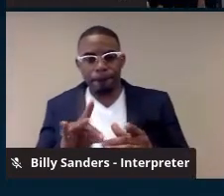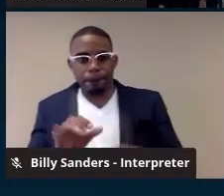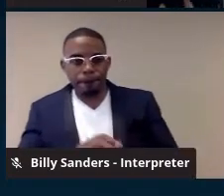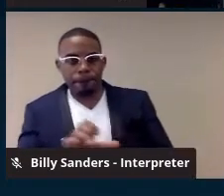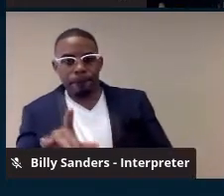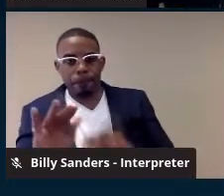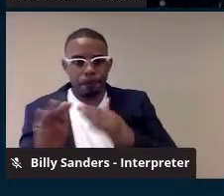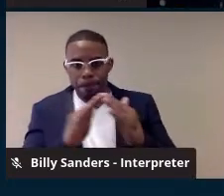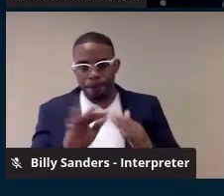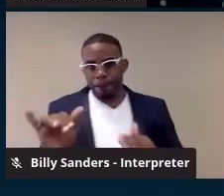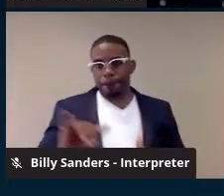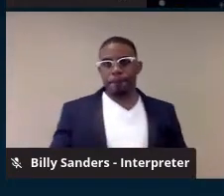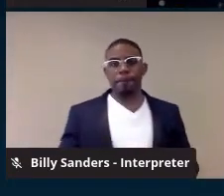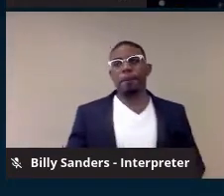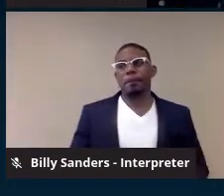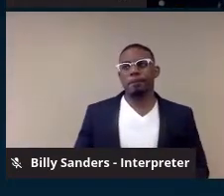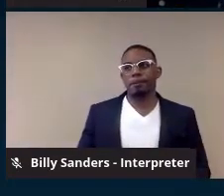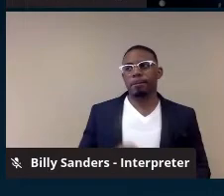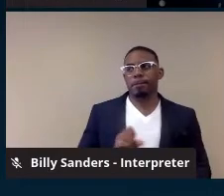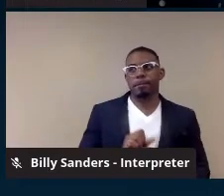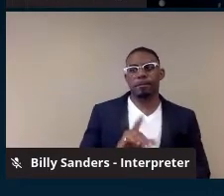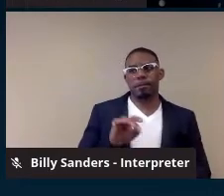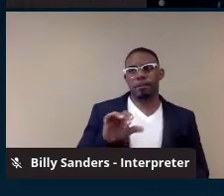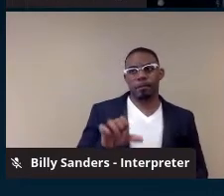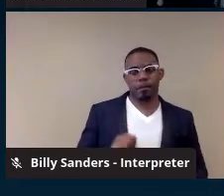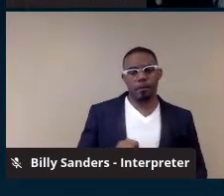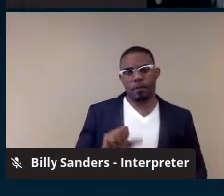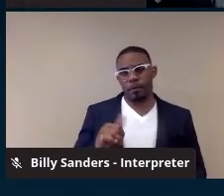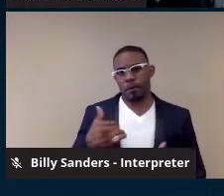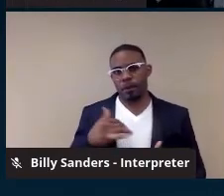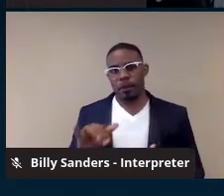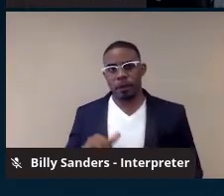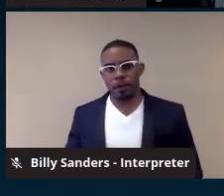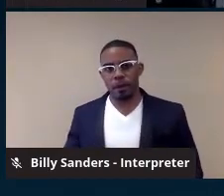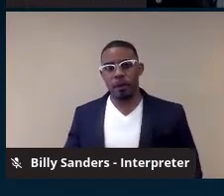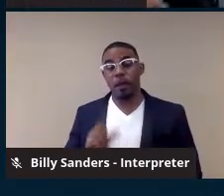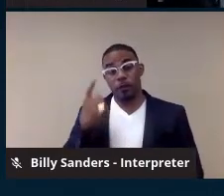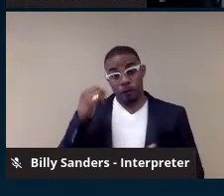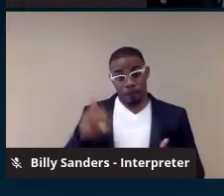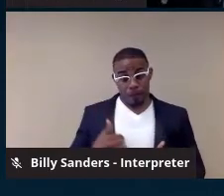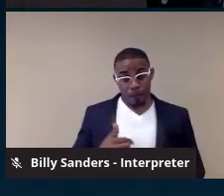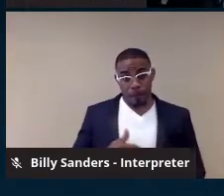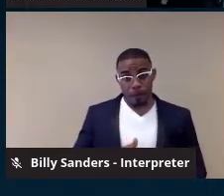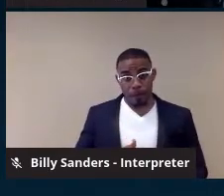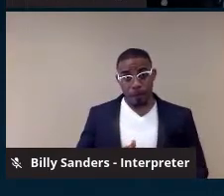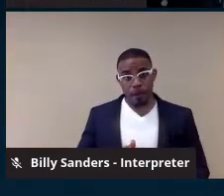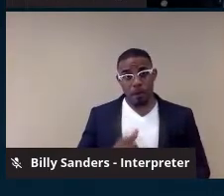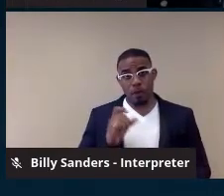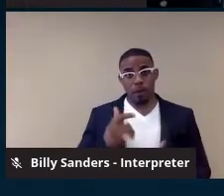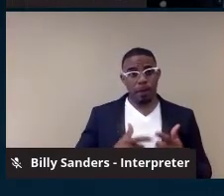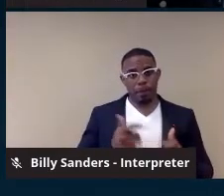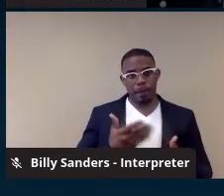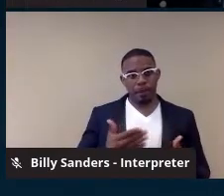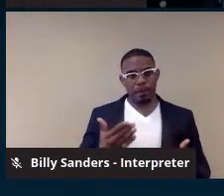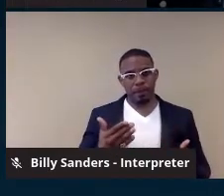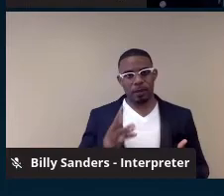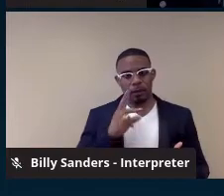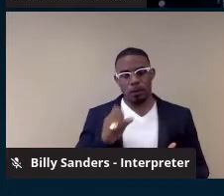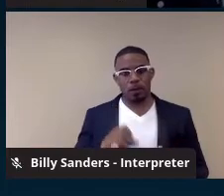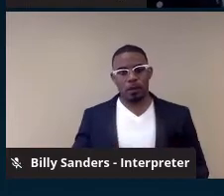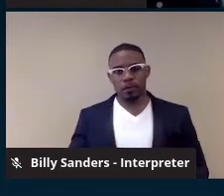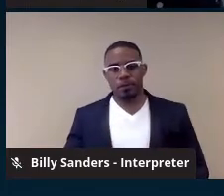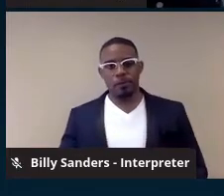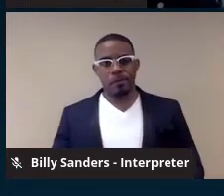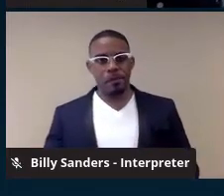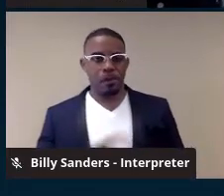the community like? What are the docs like? So let's have a look. For me, one of the big things was it